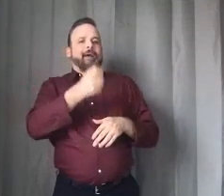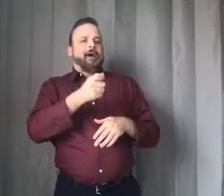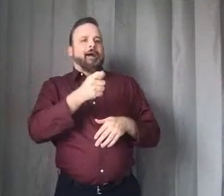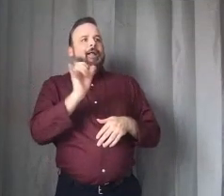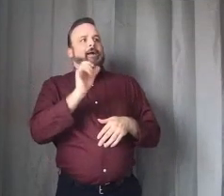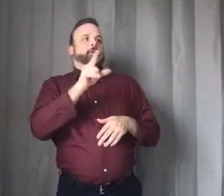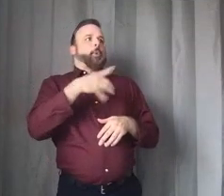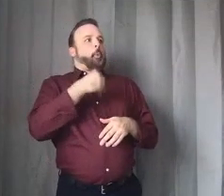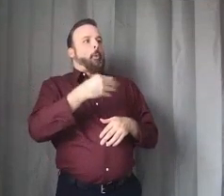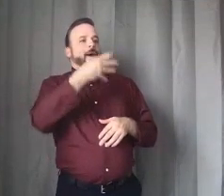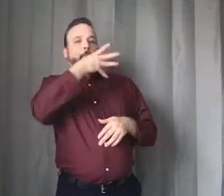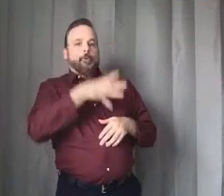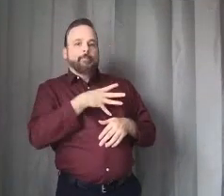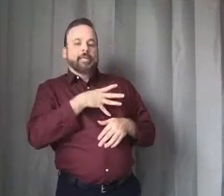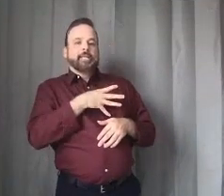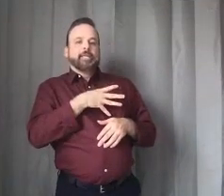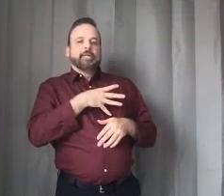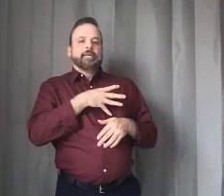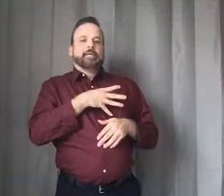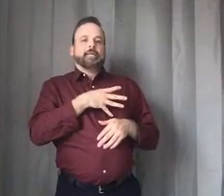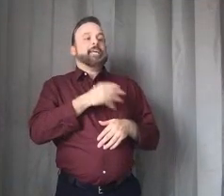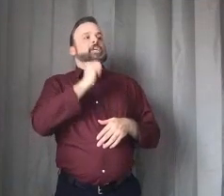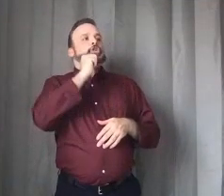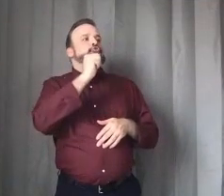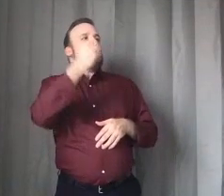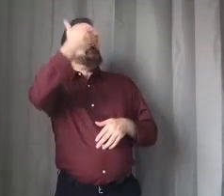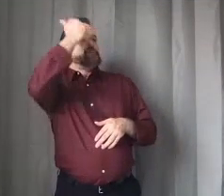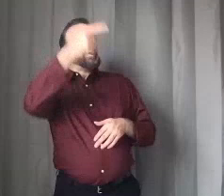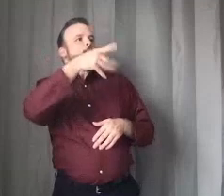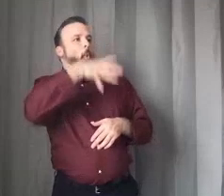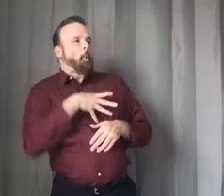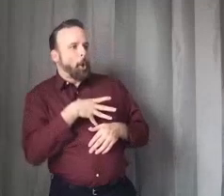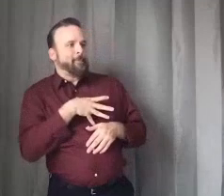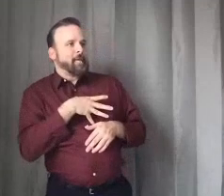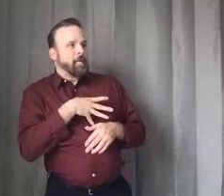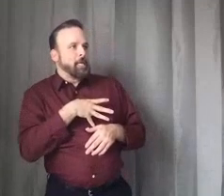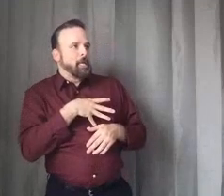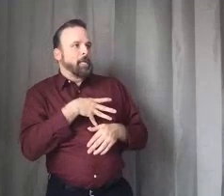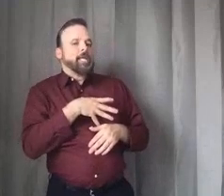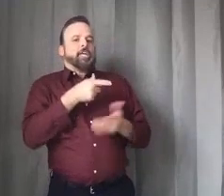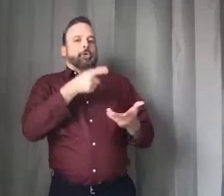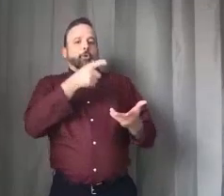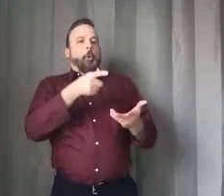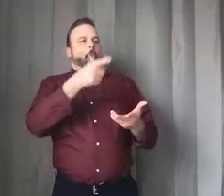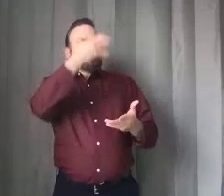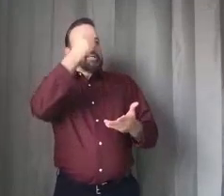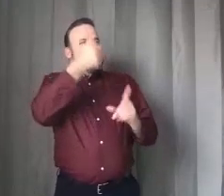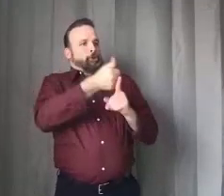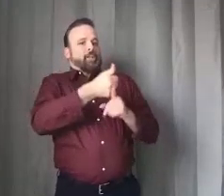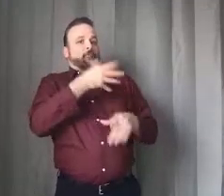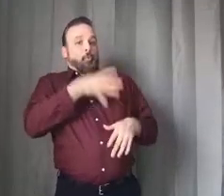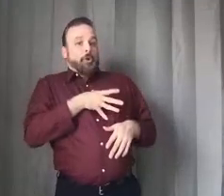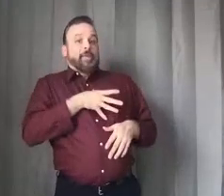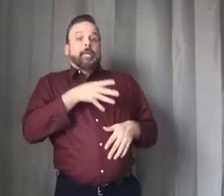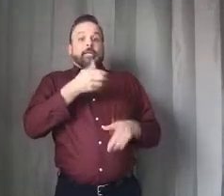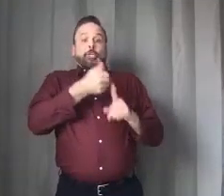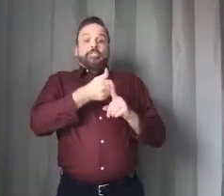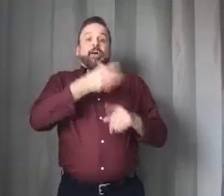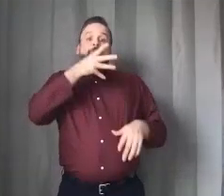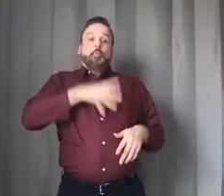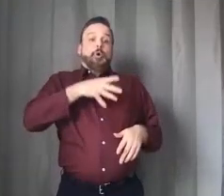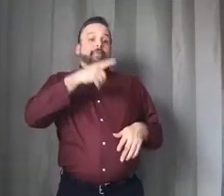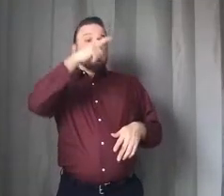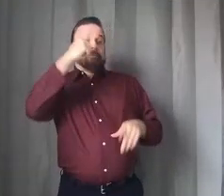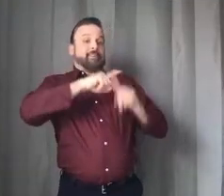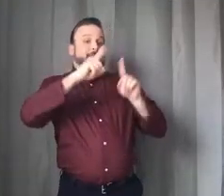you know what I mean? Like, you're not going to walk out the, you don't forget that you're a woman, and you don't forget that you're the world as a woman. When you're a woman of color or a person of color, like if